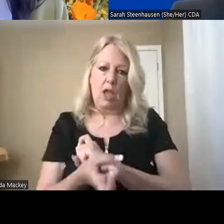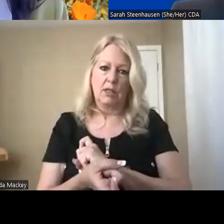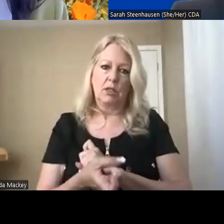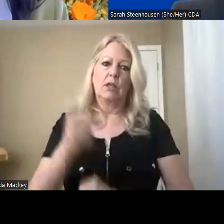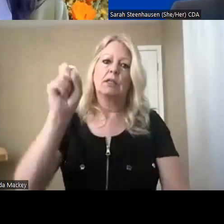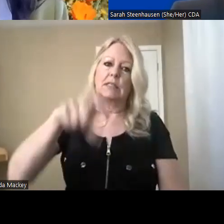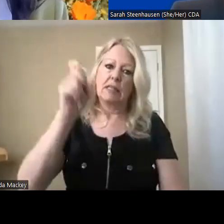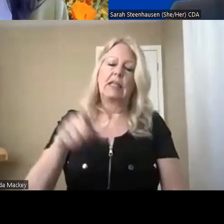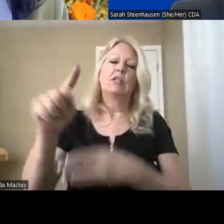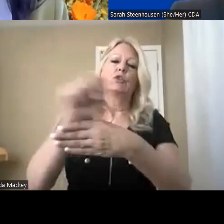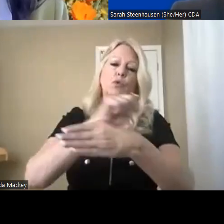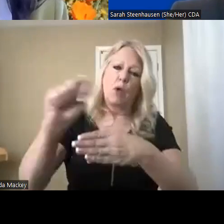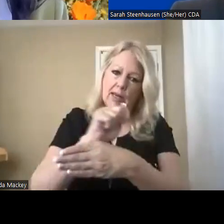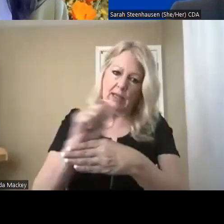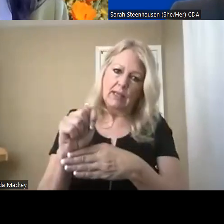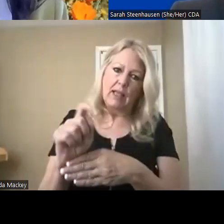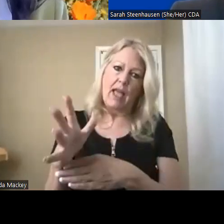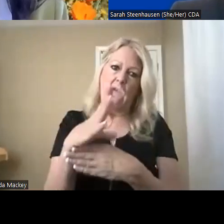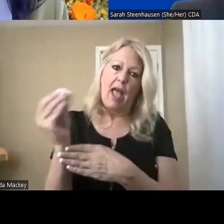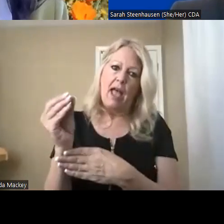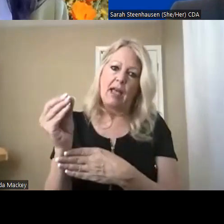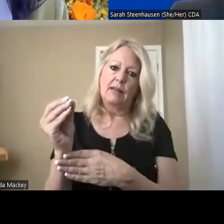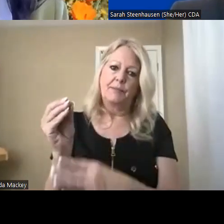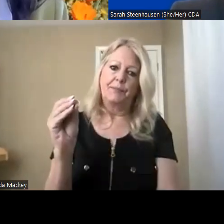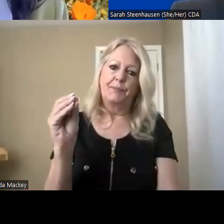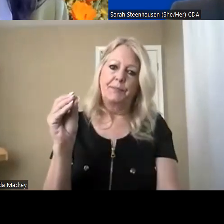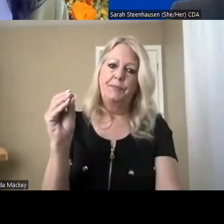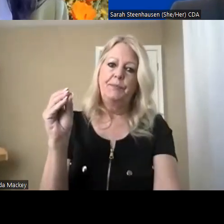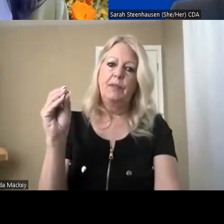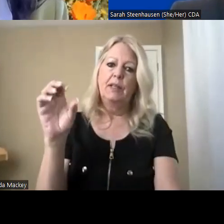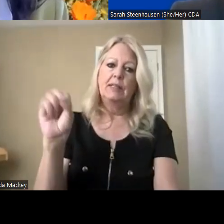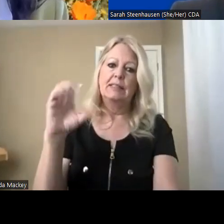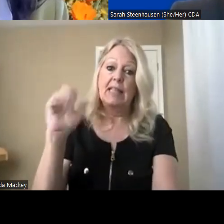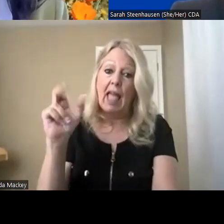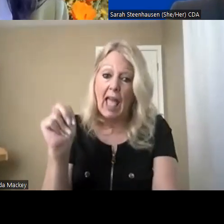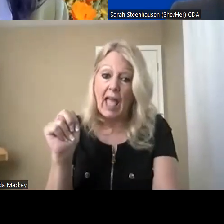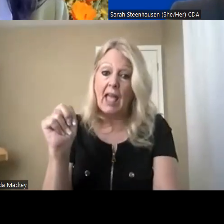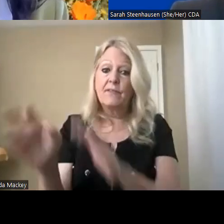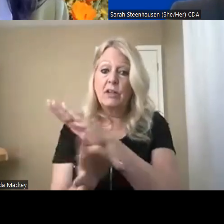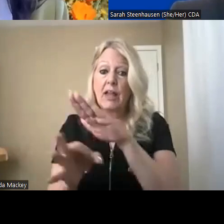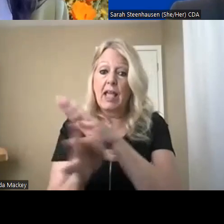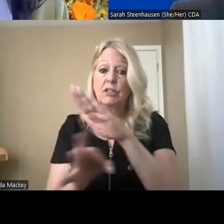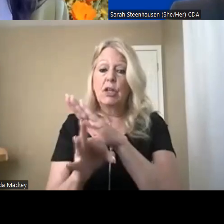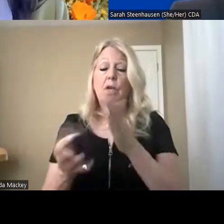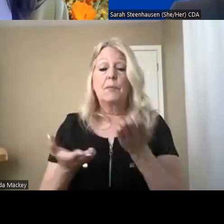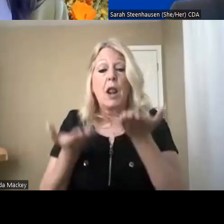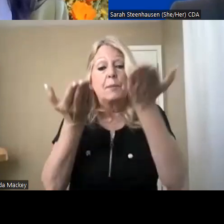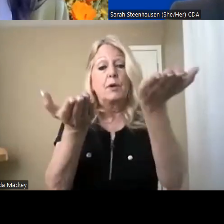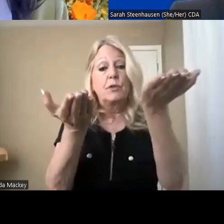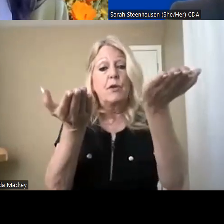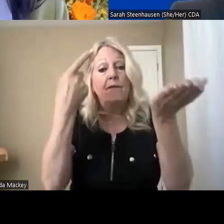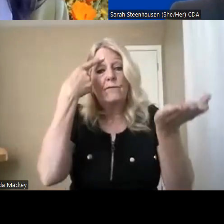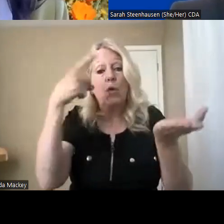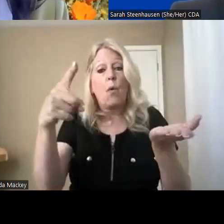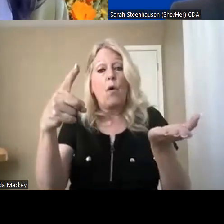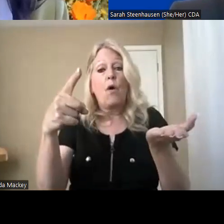we need to do training. The SCAN Foundation really put out a proposal for folks to create small groups like this where you could